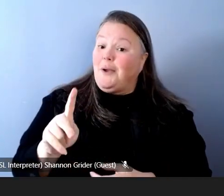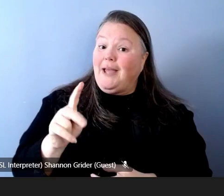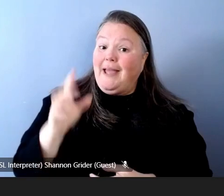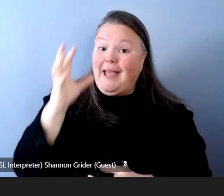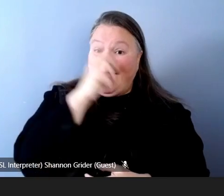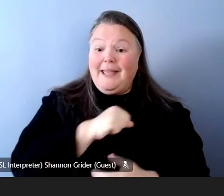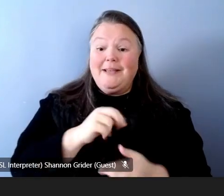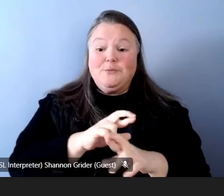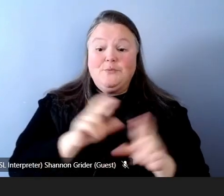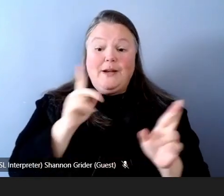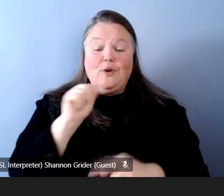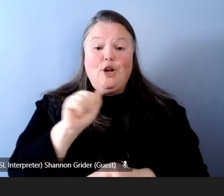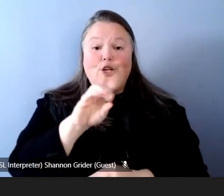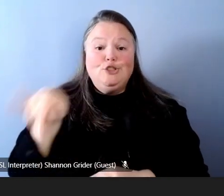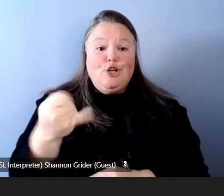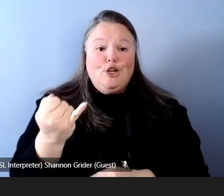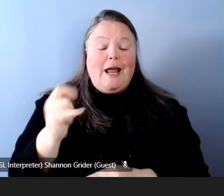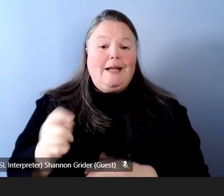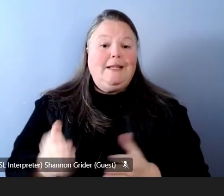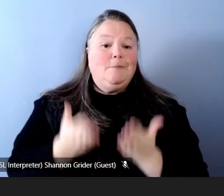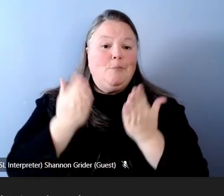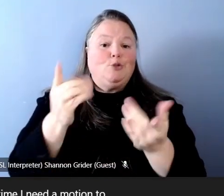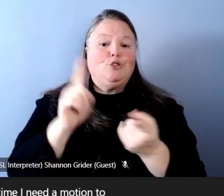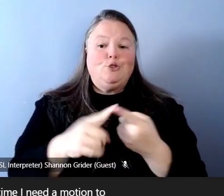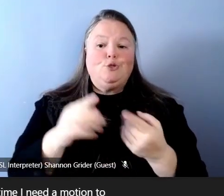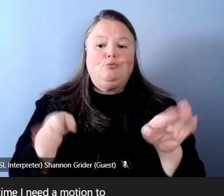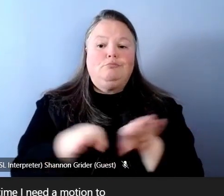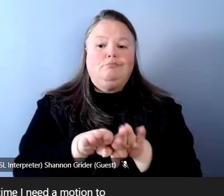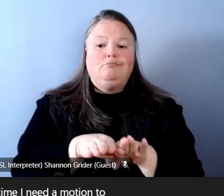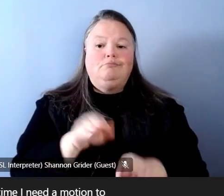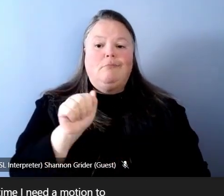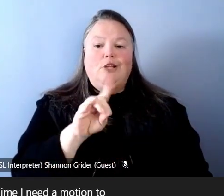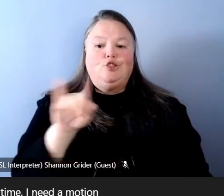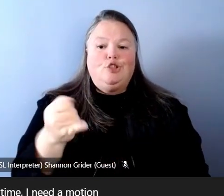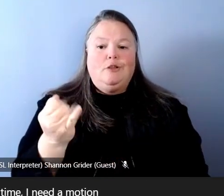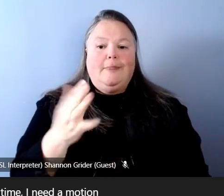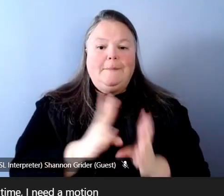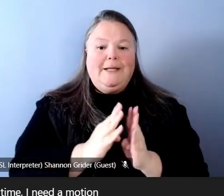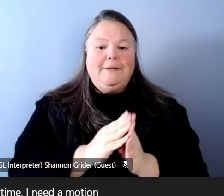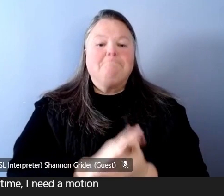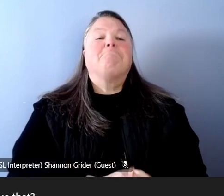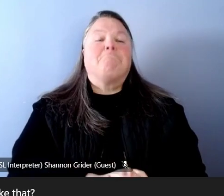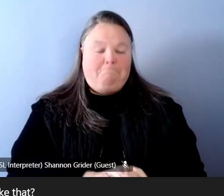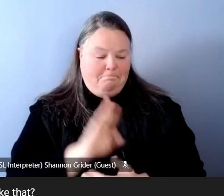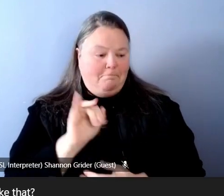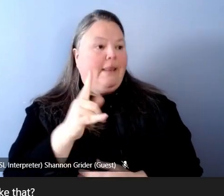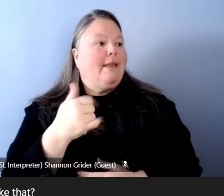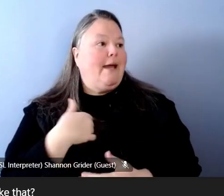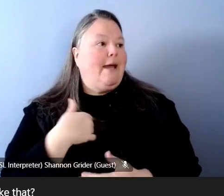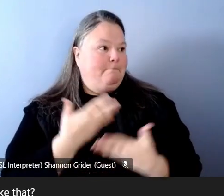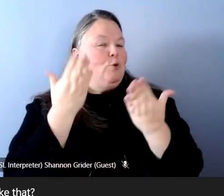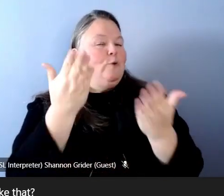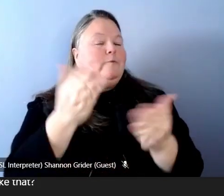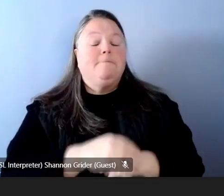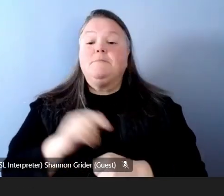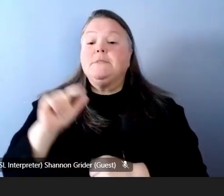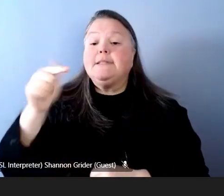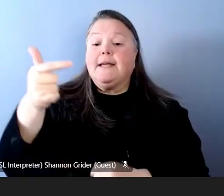adjournment at this time, I need a motion to adjourn the meeting. Anybody make that? Make a motion. Is there a